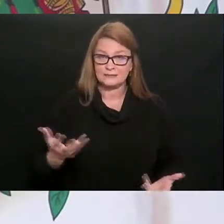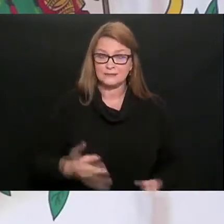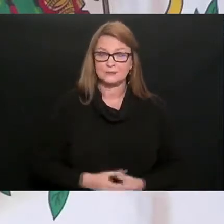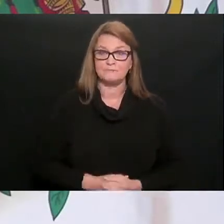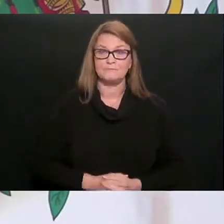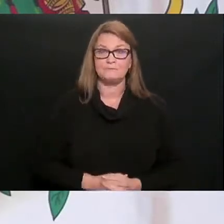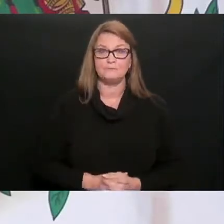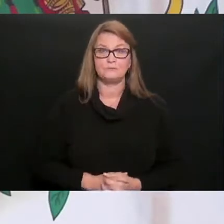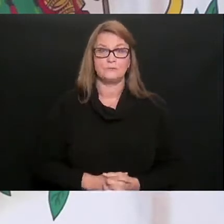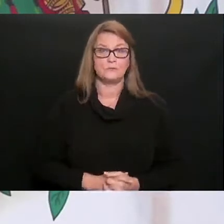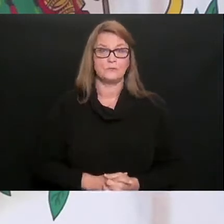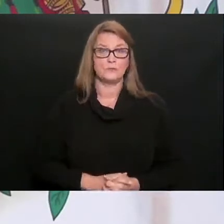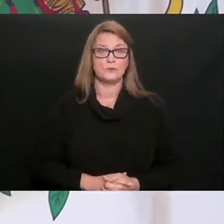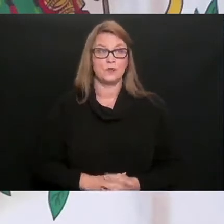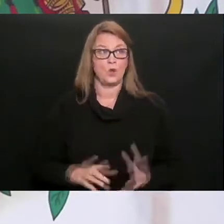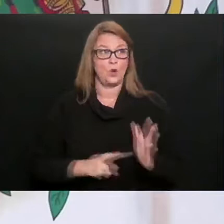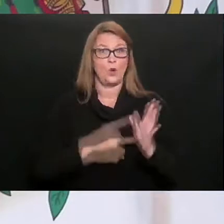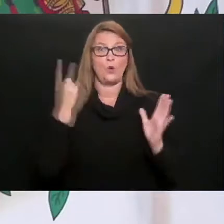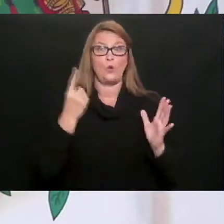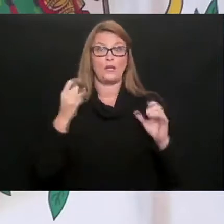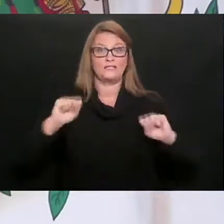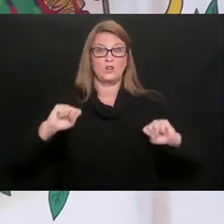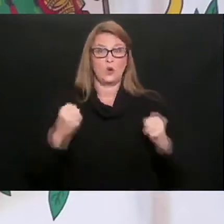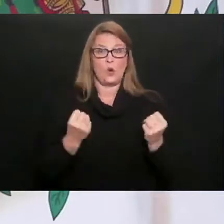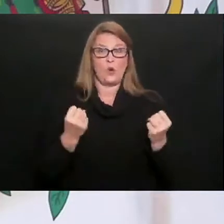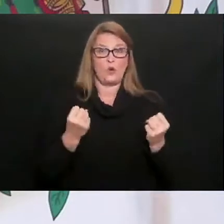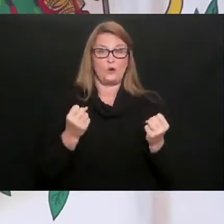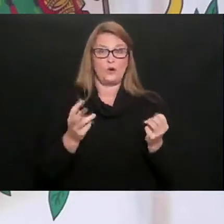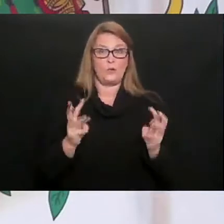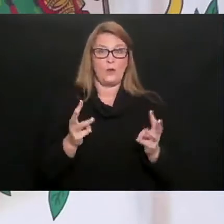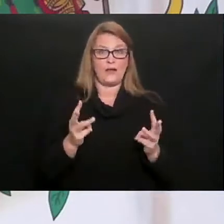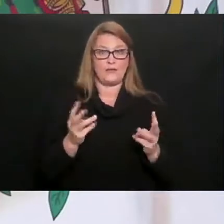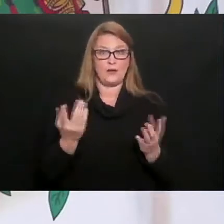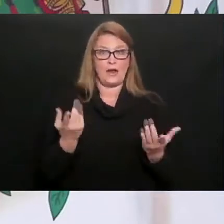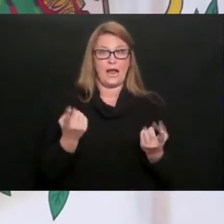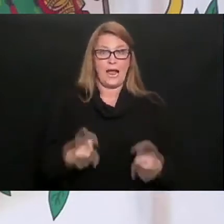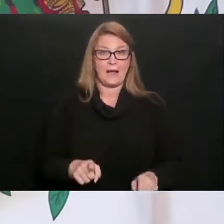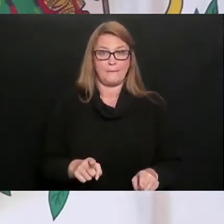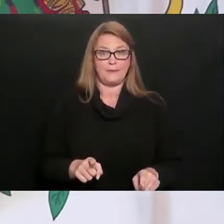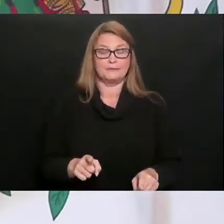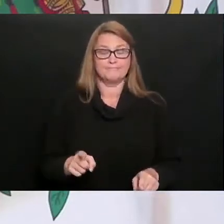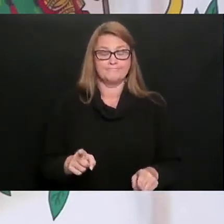as soon as this cold weather gets here, we're going to get in real trouble.